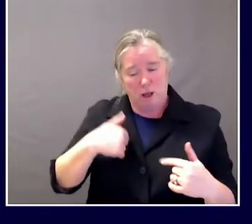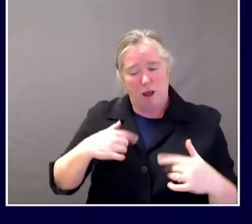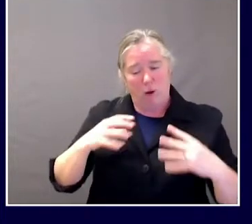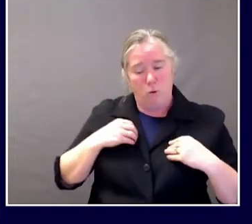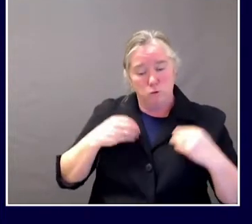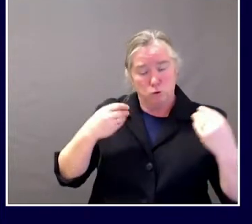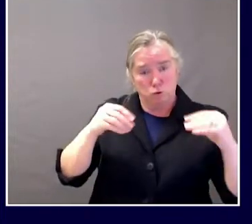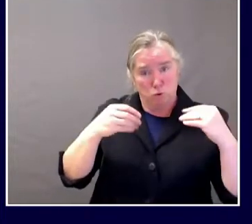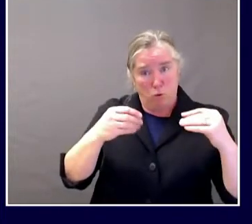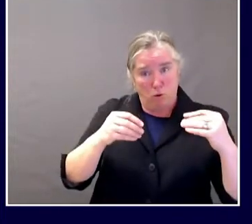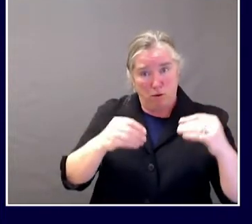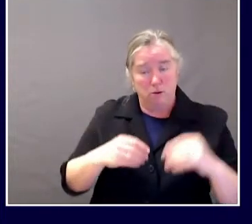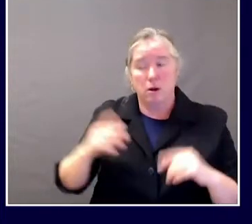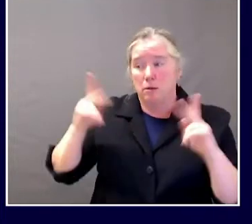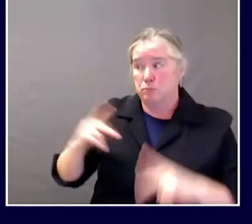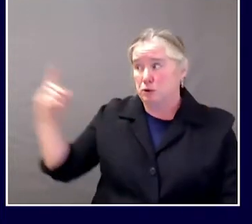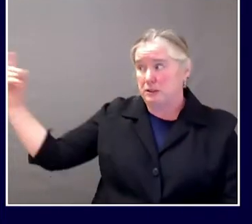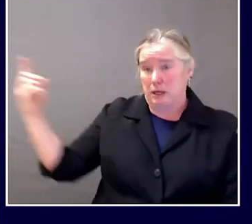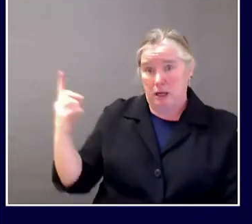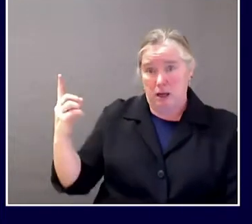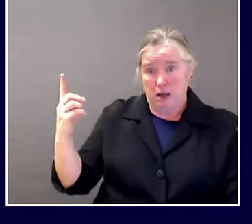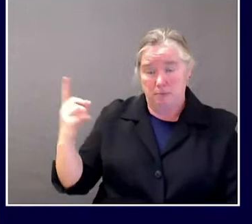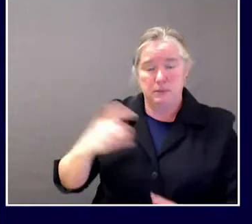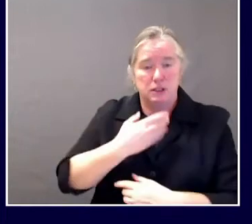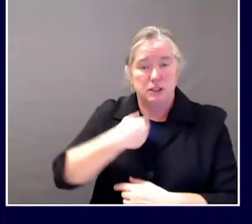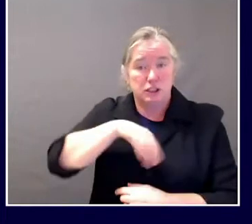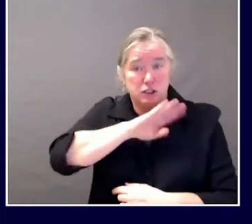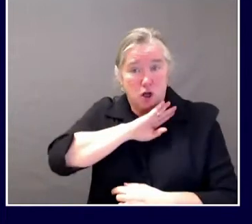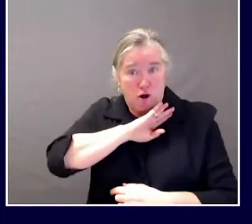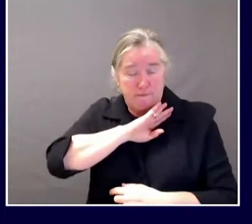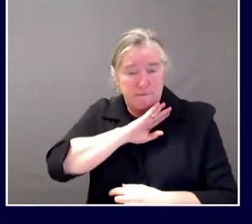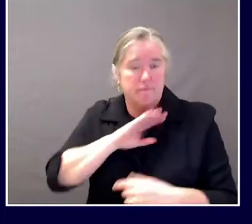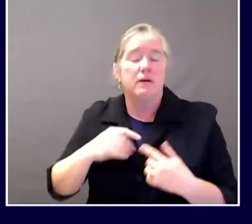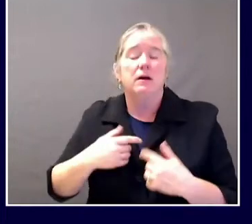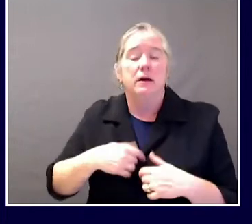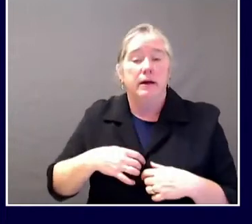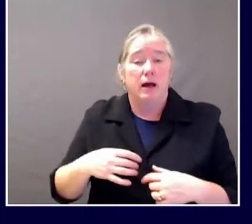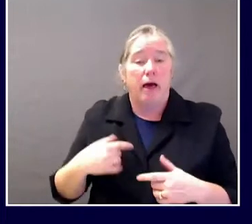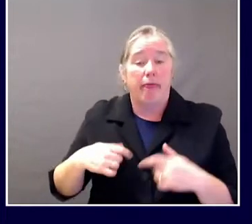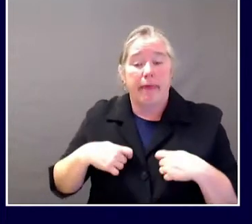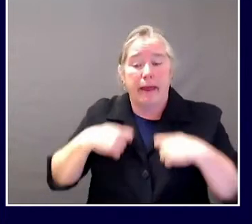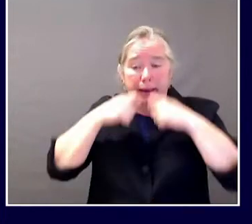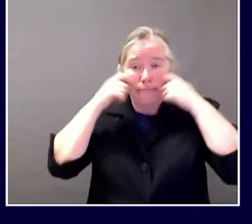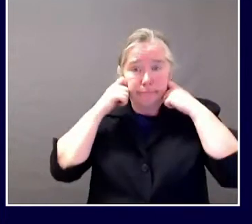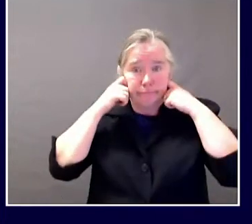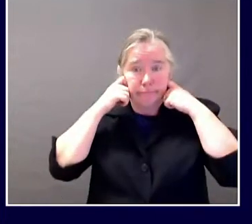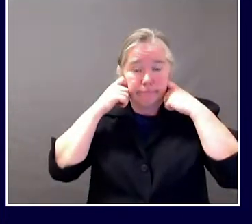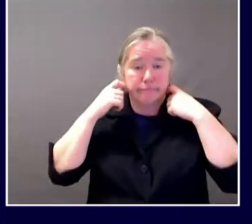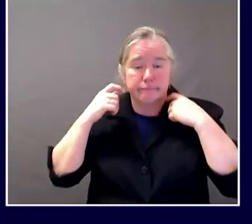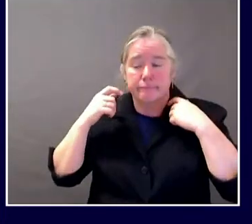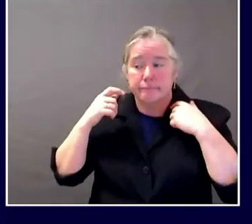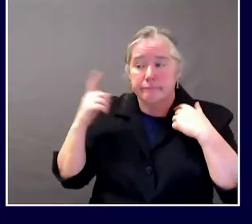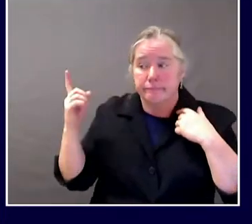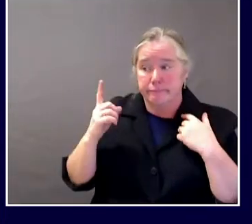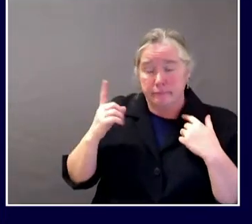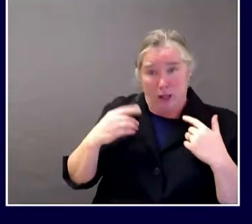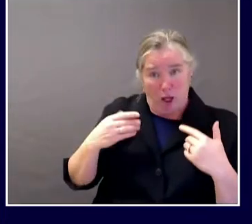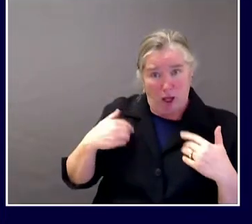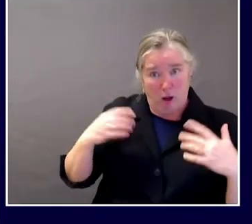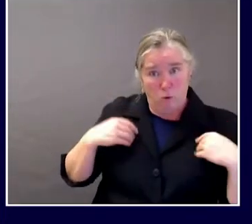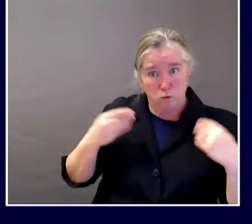face, should they be asking them to put on a regular face mask, or is it kind of a